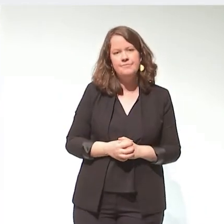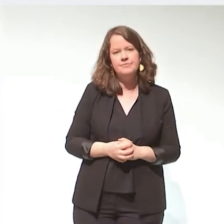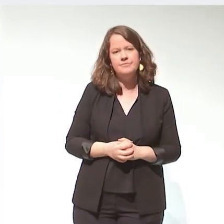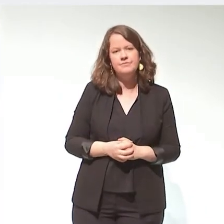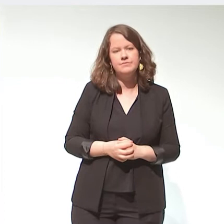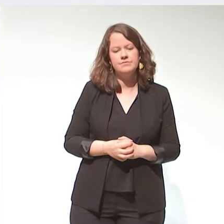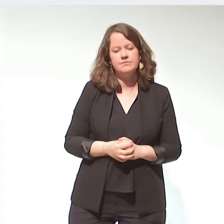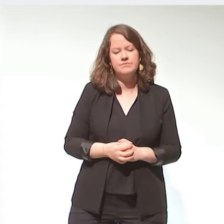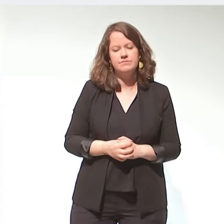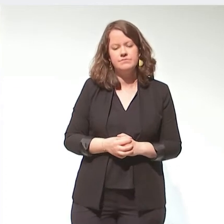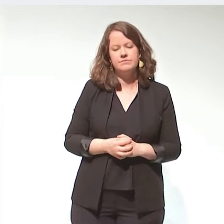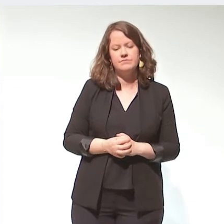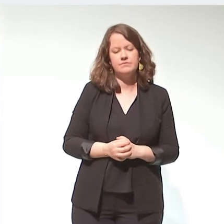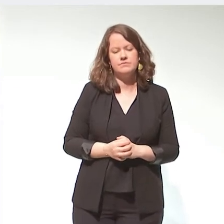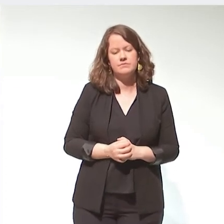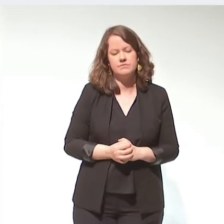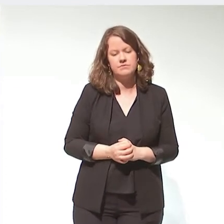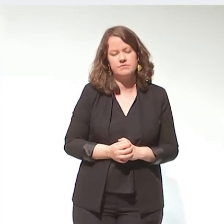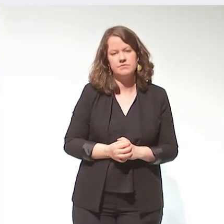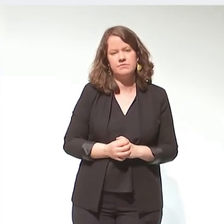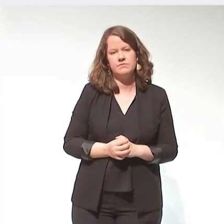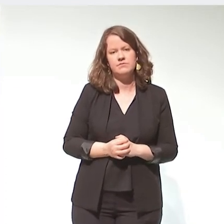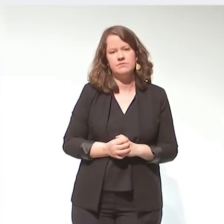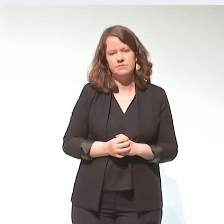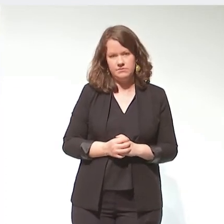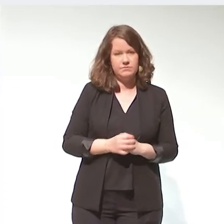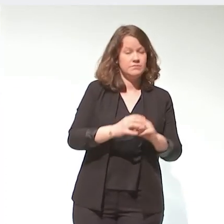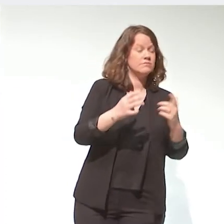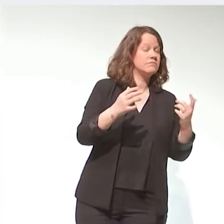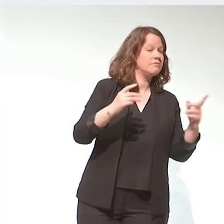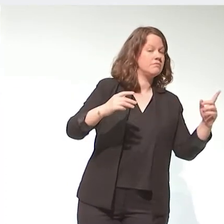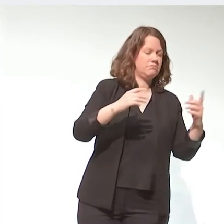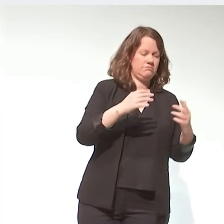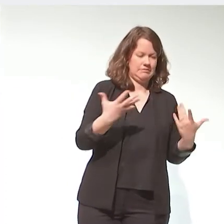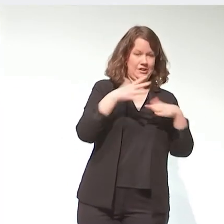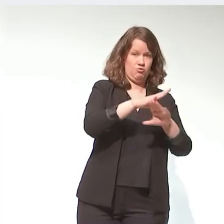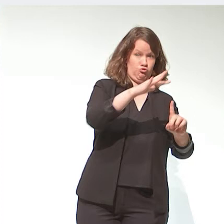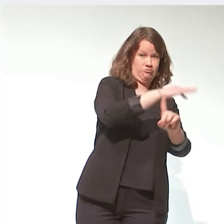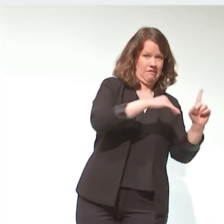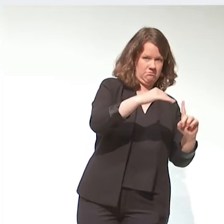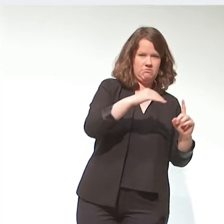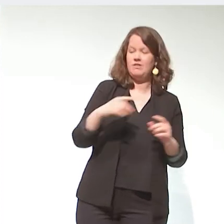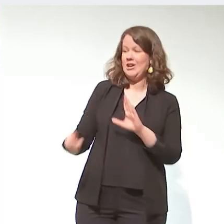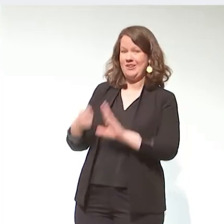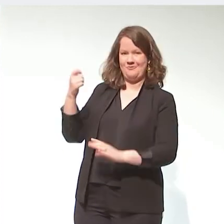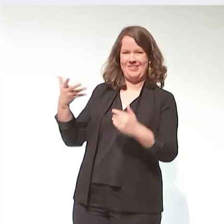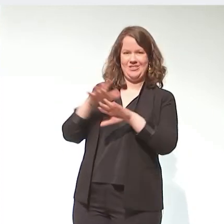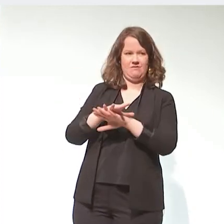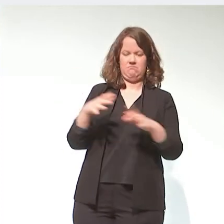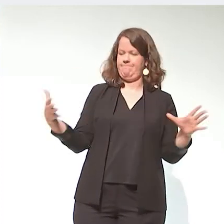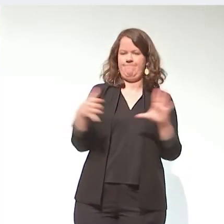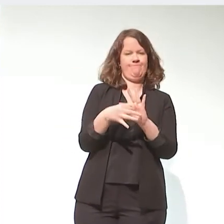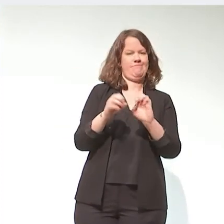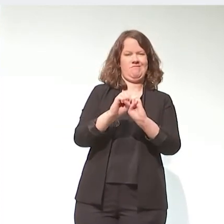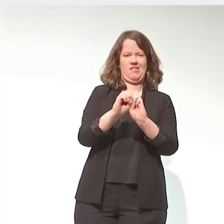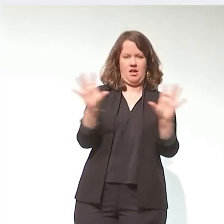And I will present you how social inclusion is linked to education, employment, and living